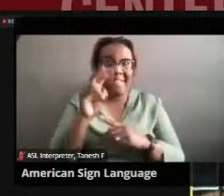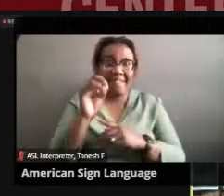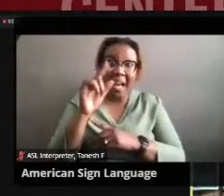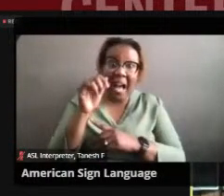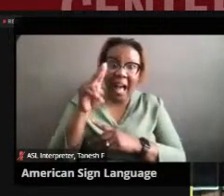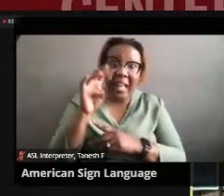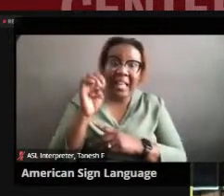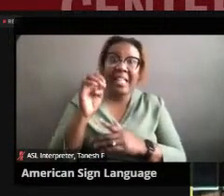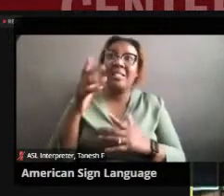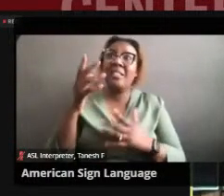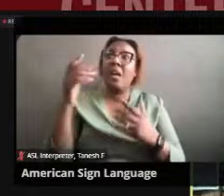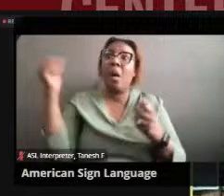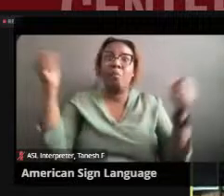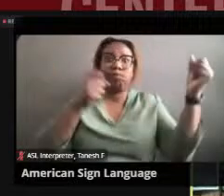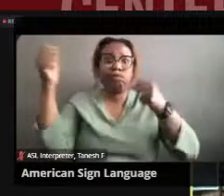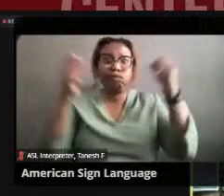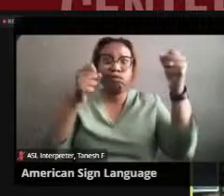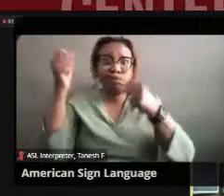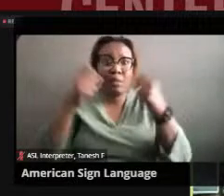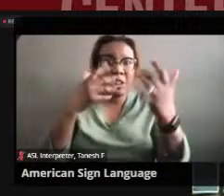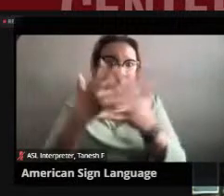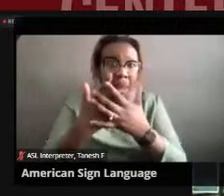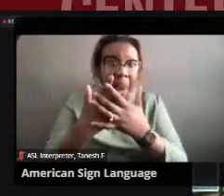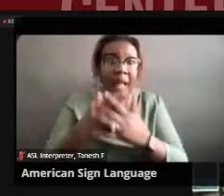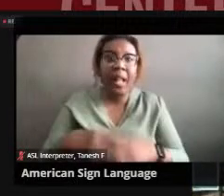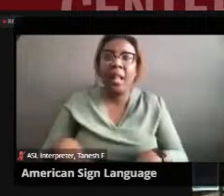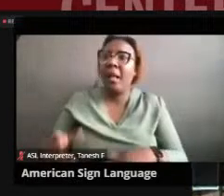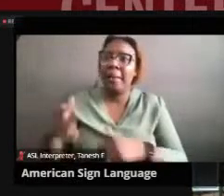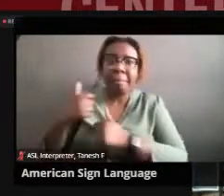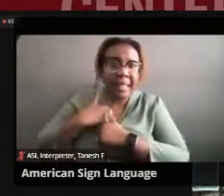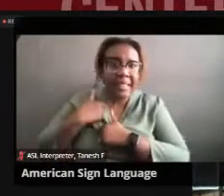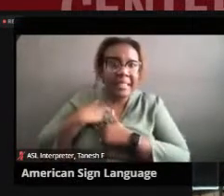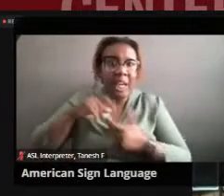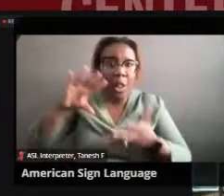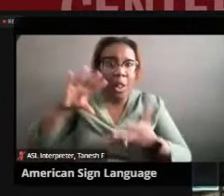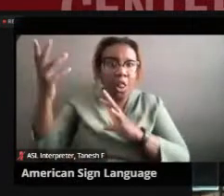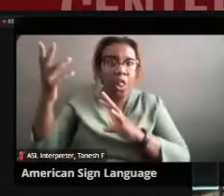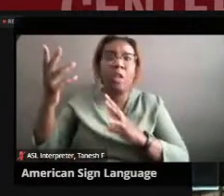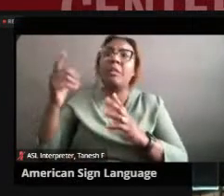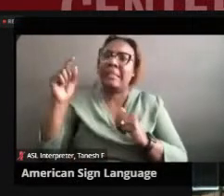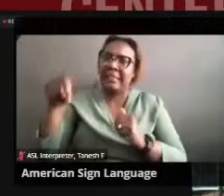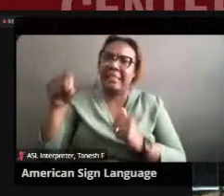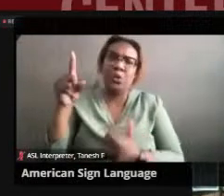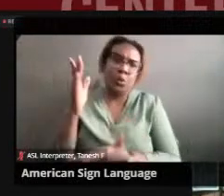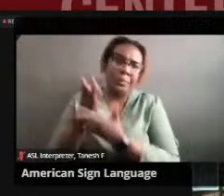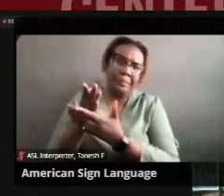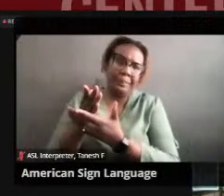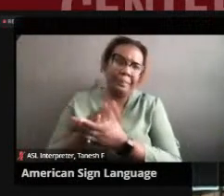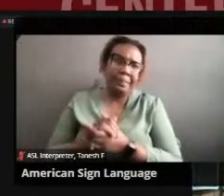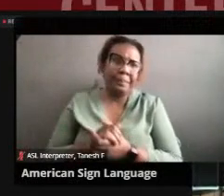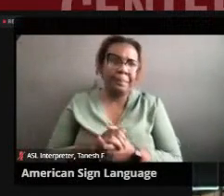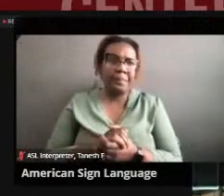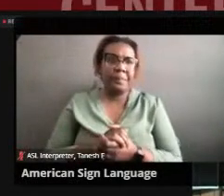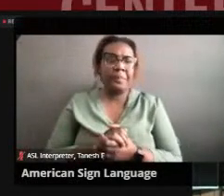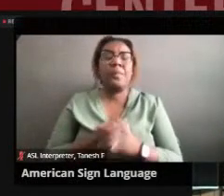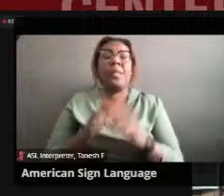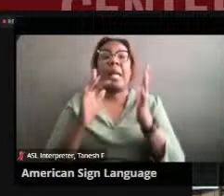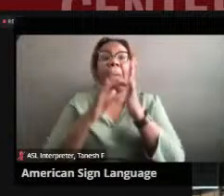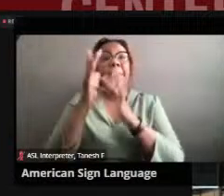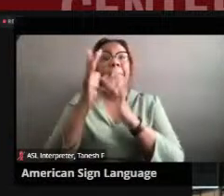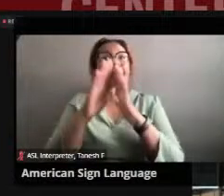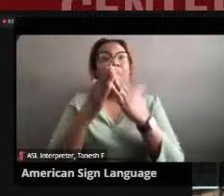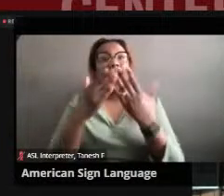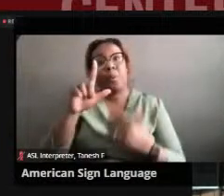and military occupation. In the Gospel of Luke, later in the day, after Jesus had